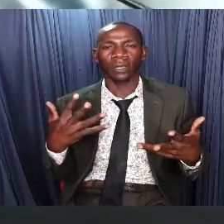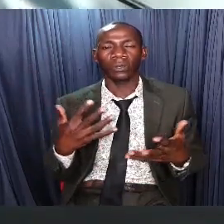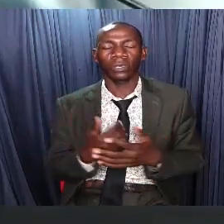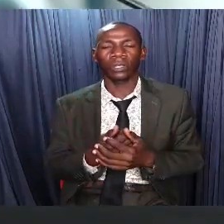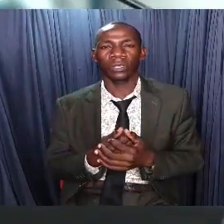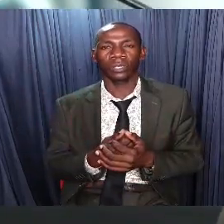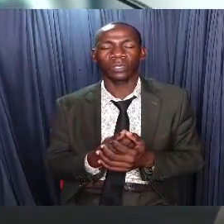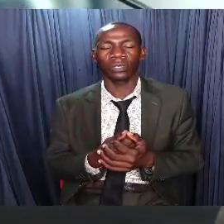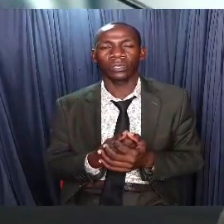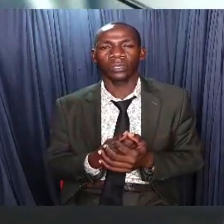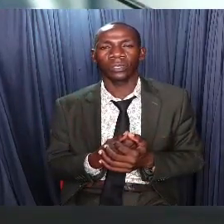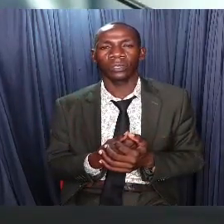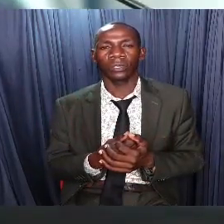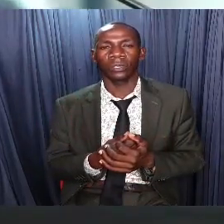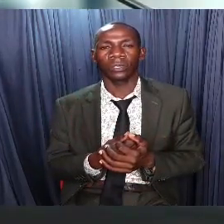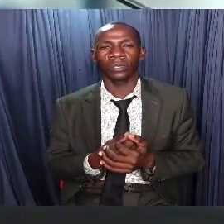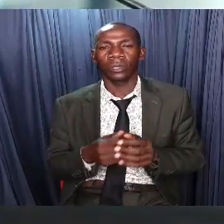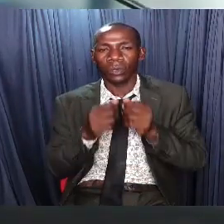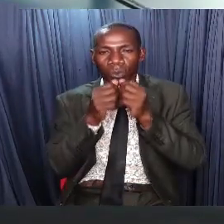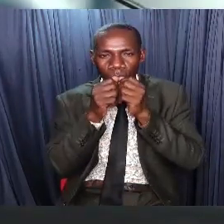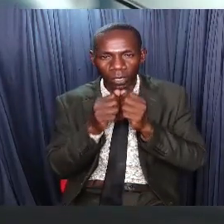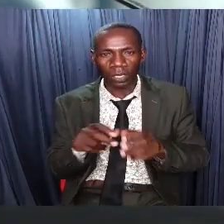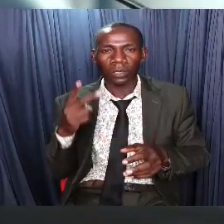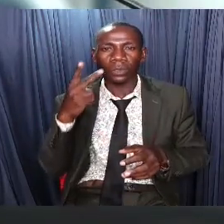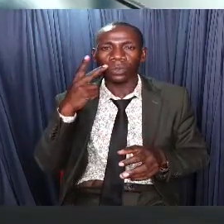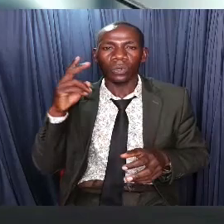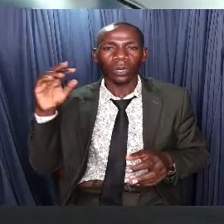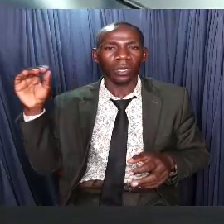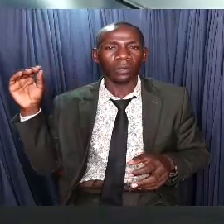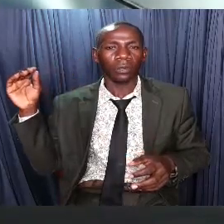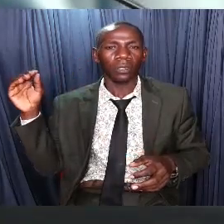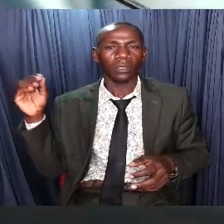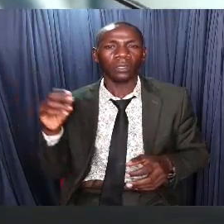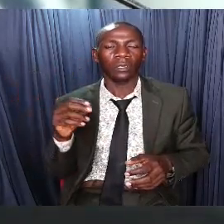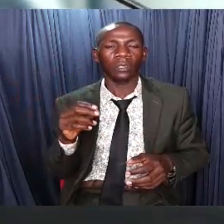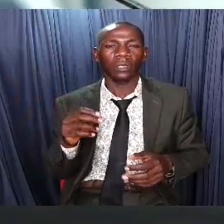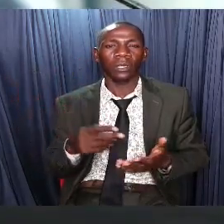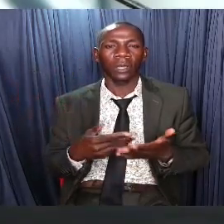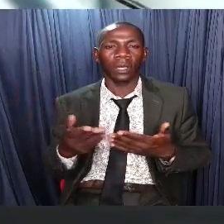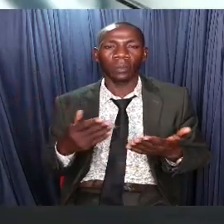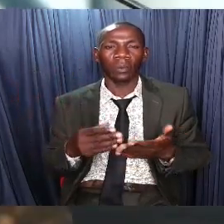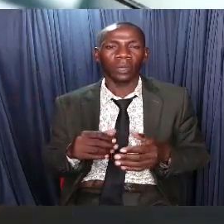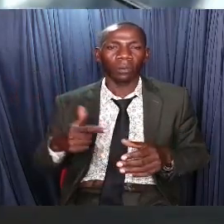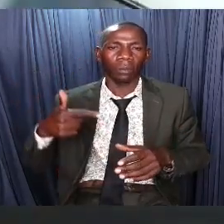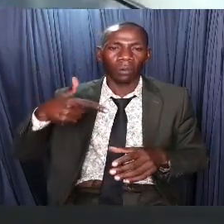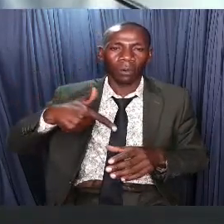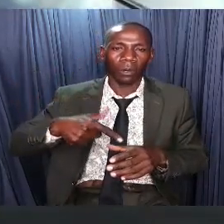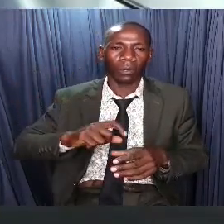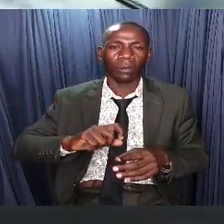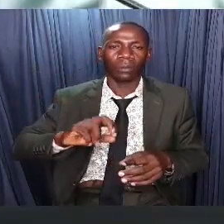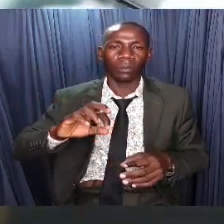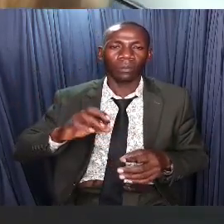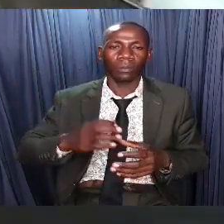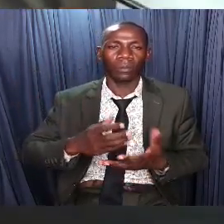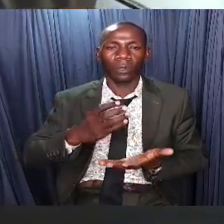Hallelujah. Hallelujah. Nikibarikiwa 200, nikipewa 200. When I'm given 200 shillings. Nanunua mafuta ya tano jaza chupa ya jiki. I buy